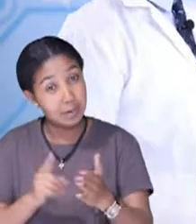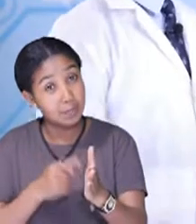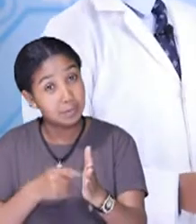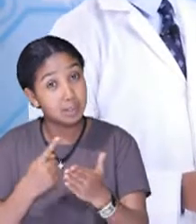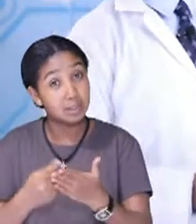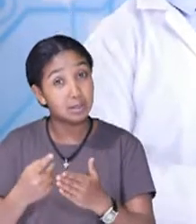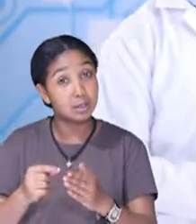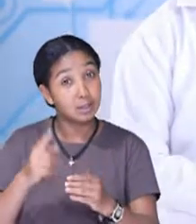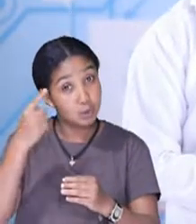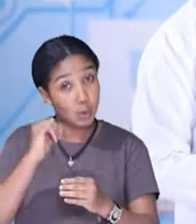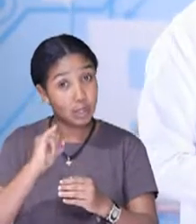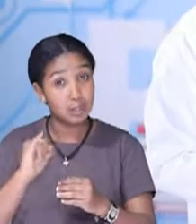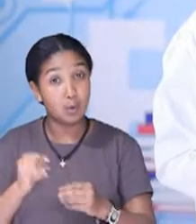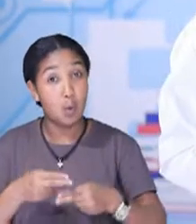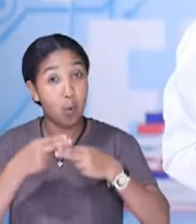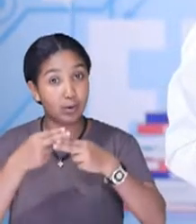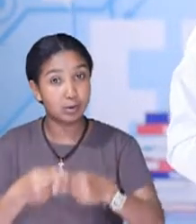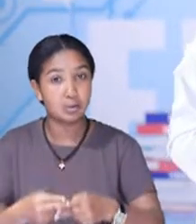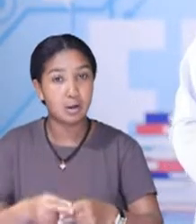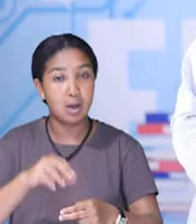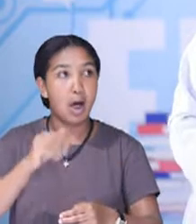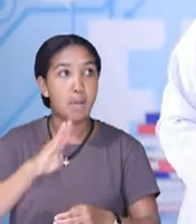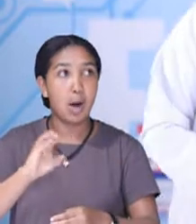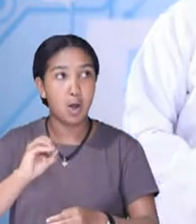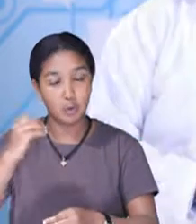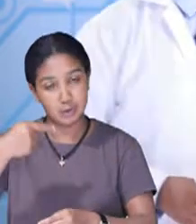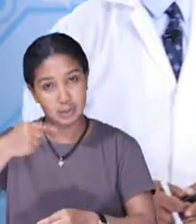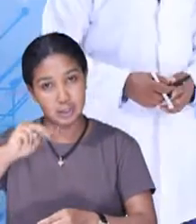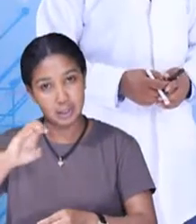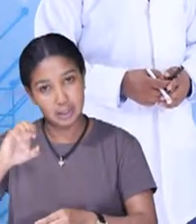sometimes this theory is called abiogenesis.